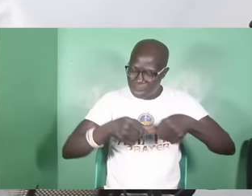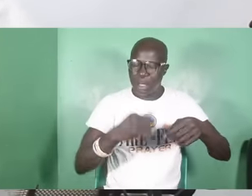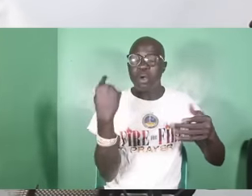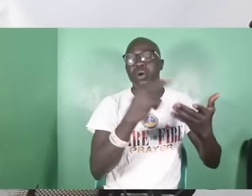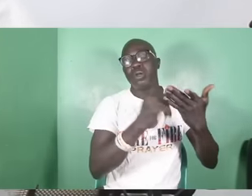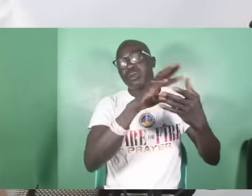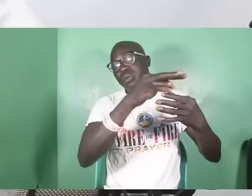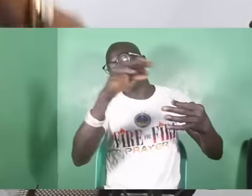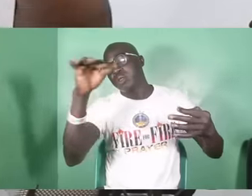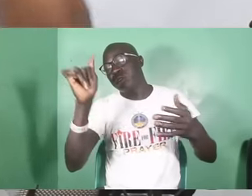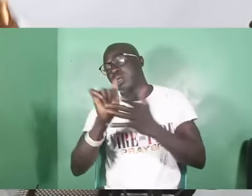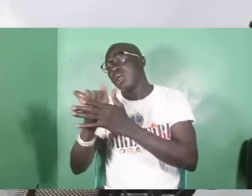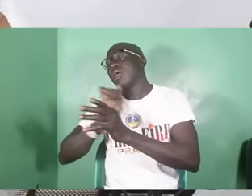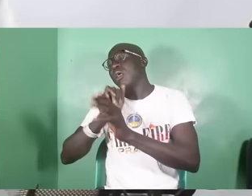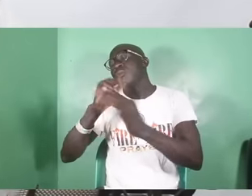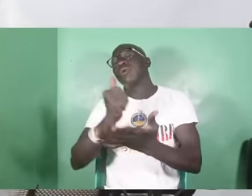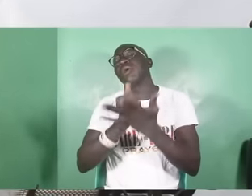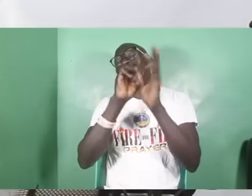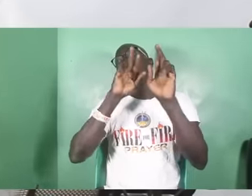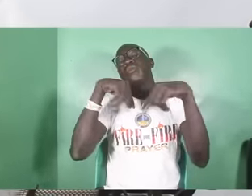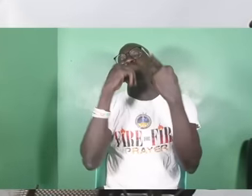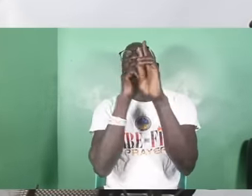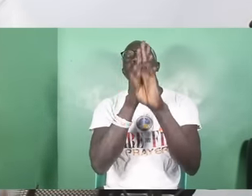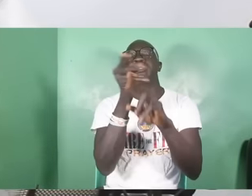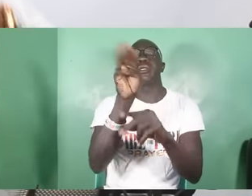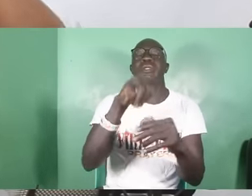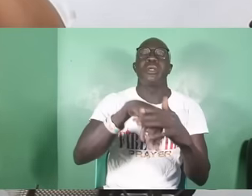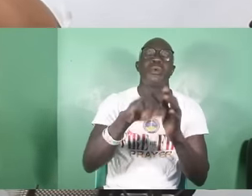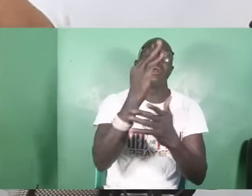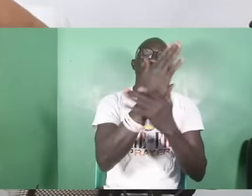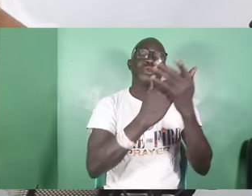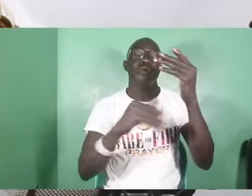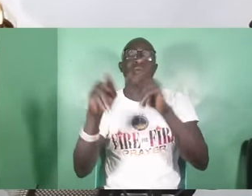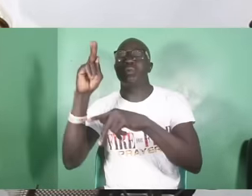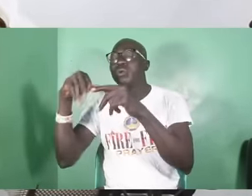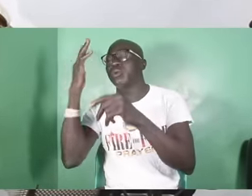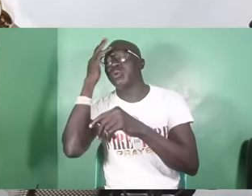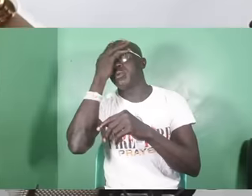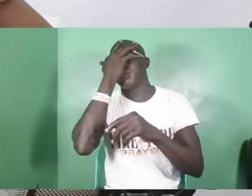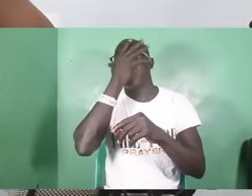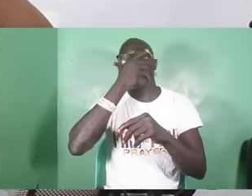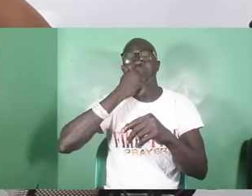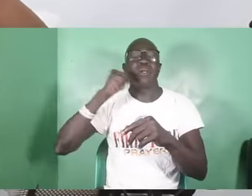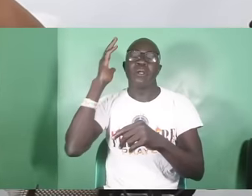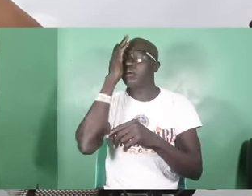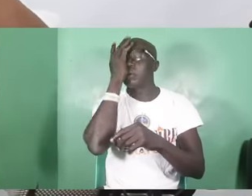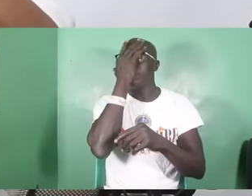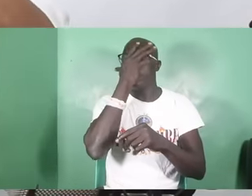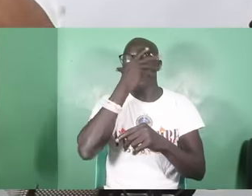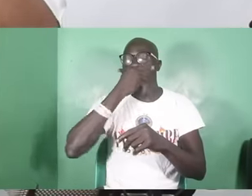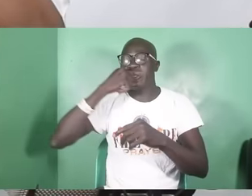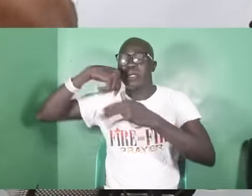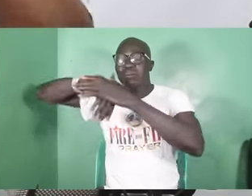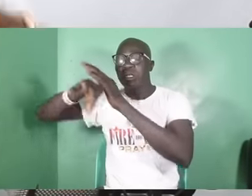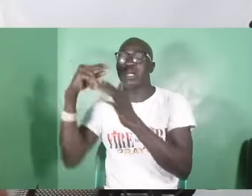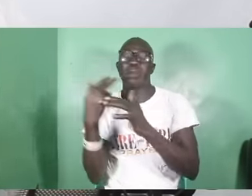Amen. Ever me down low? Amen. I say, for what body you revive? Clear your face. For what body you revive? Just clear your face.